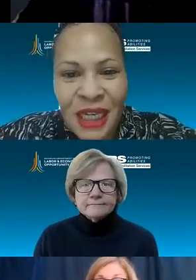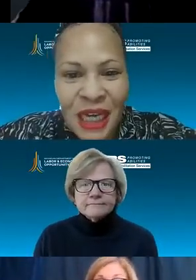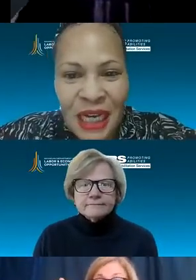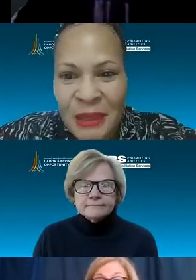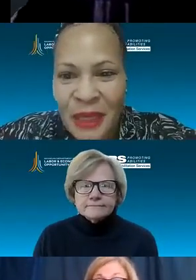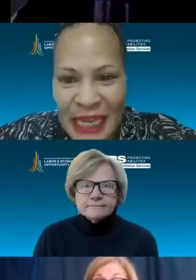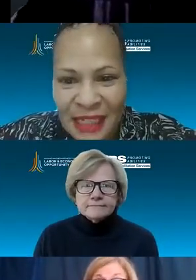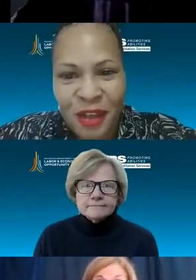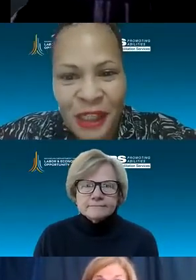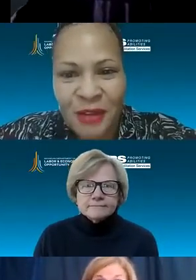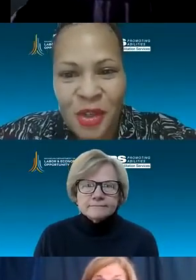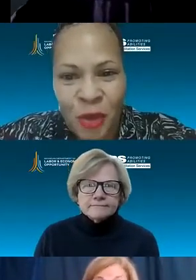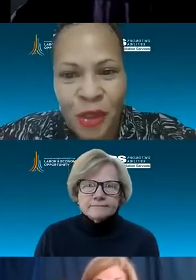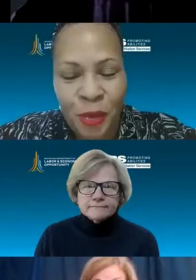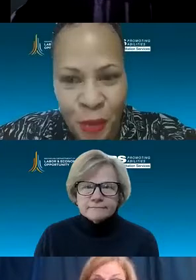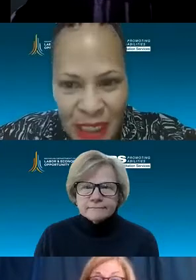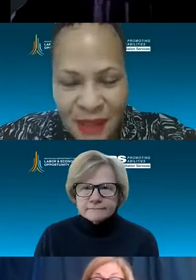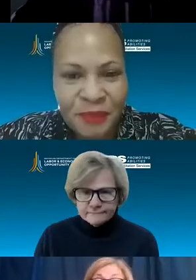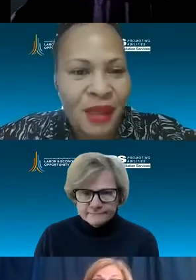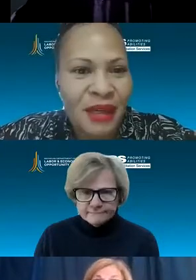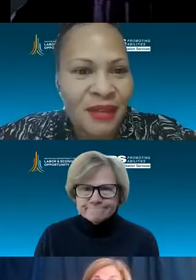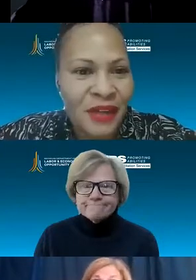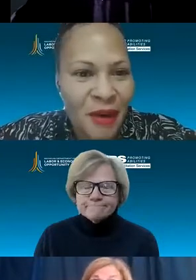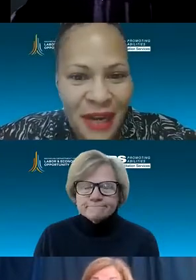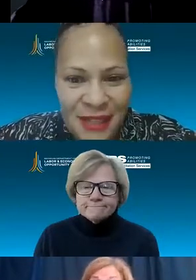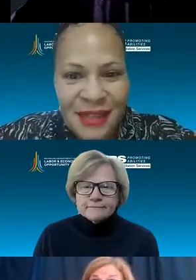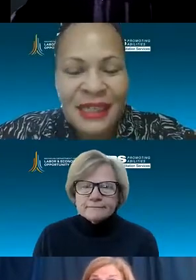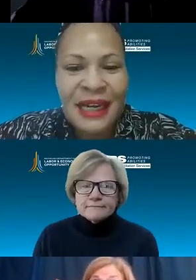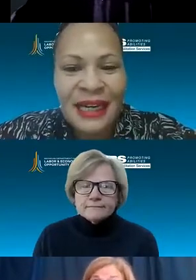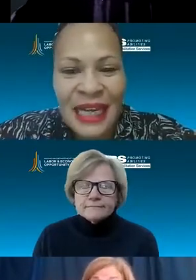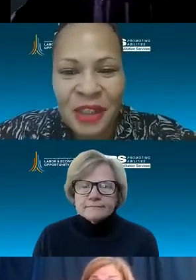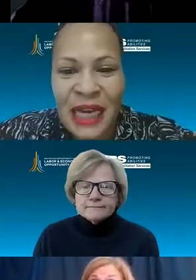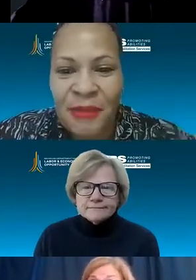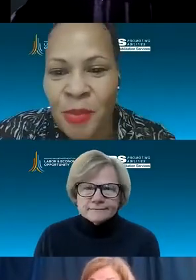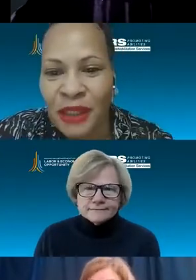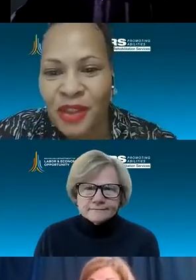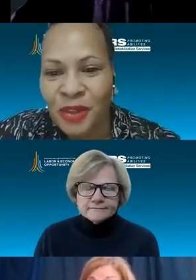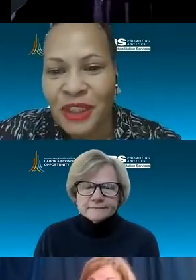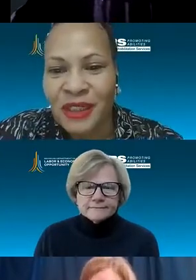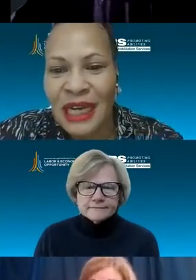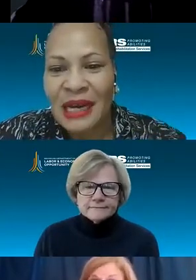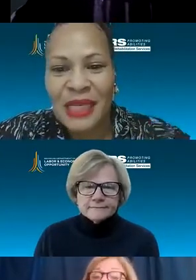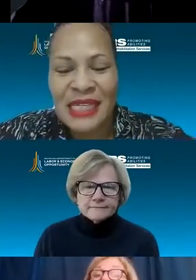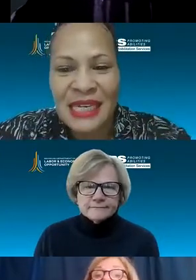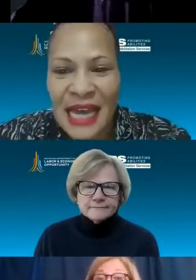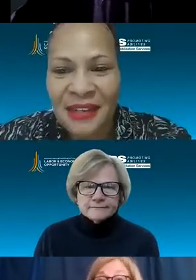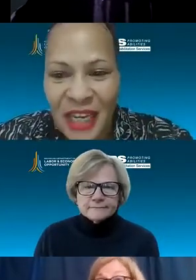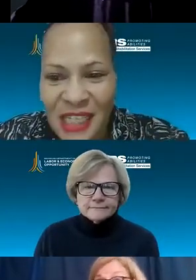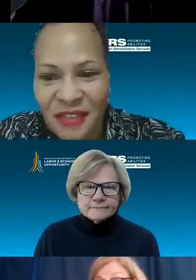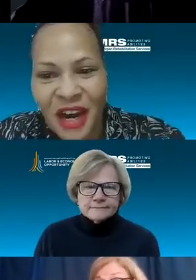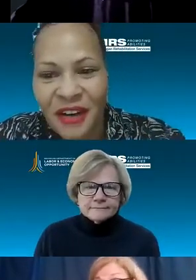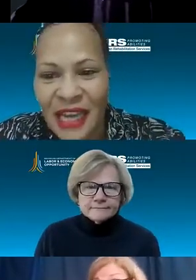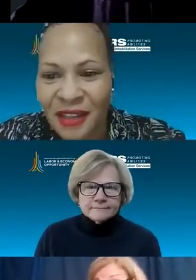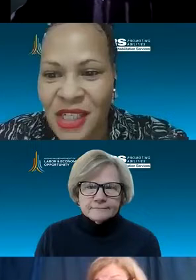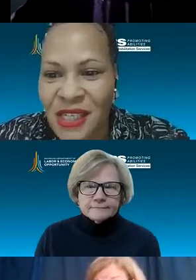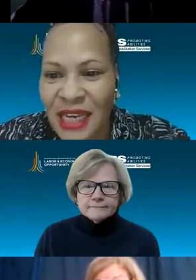Jr. And Claudette Stork-Reed of MRS. Dr. Thomas Boyden Jr. Is a